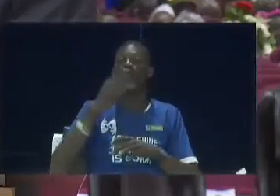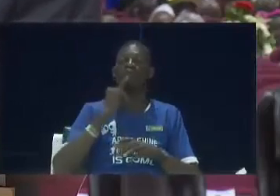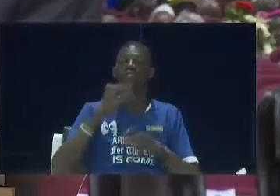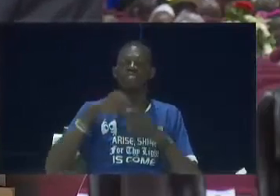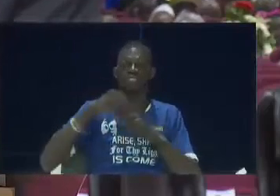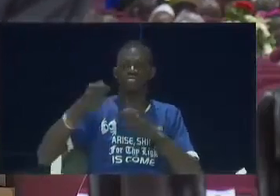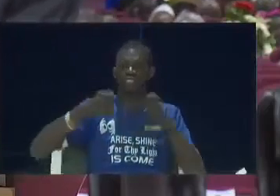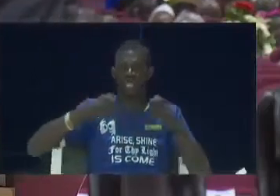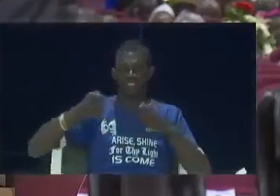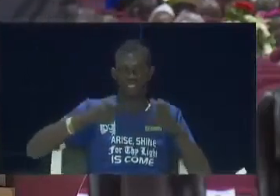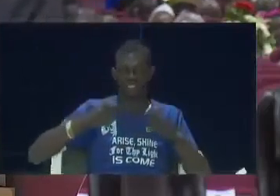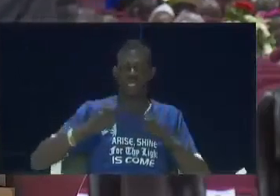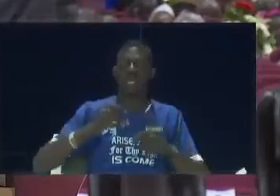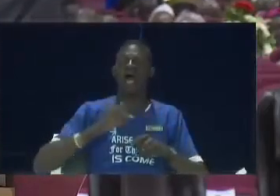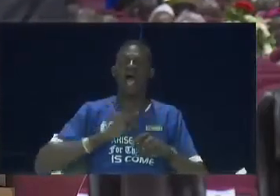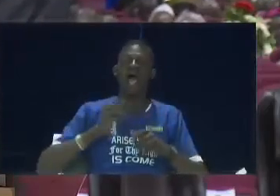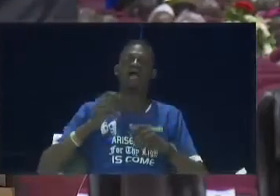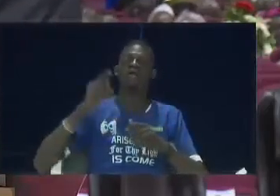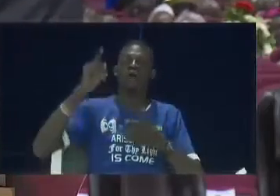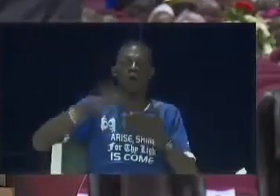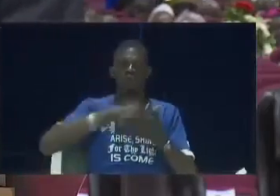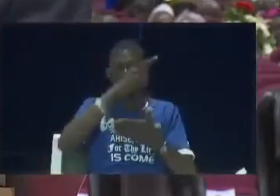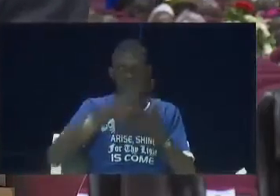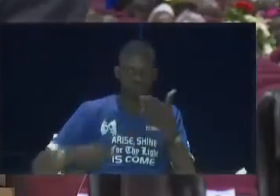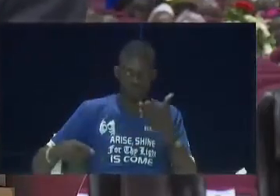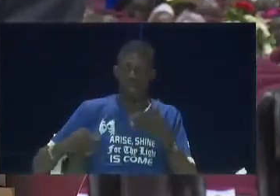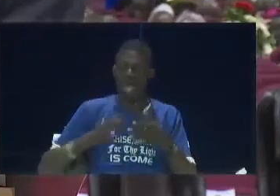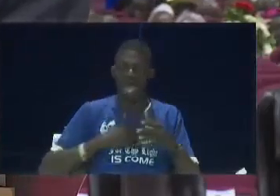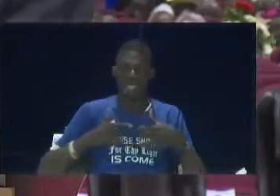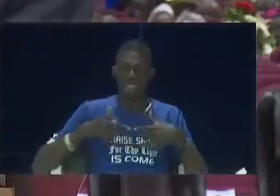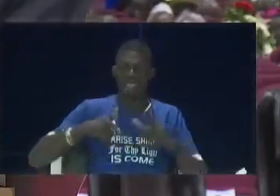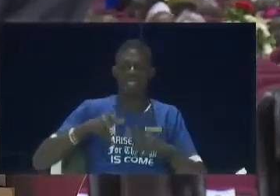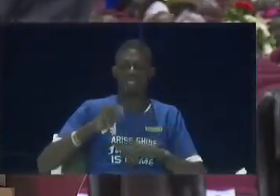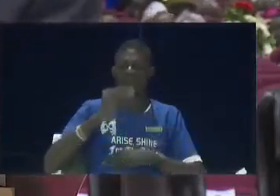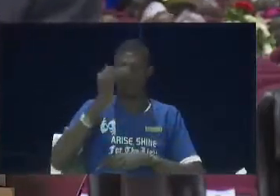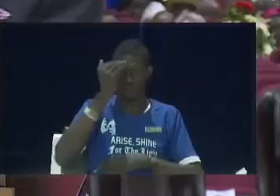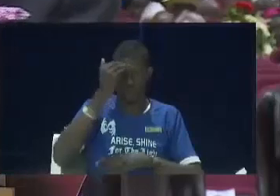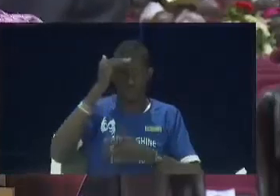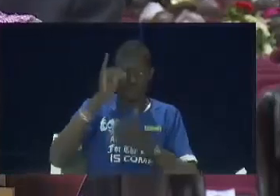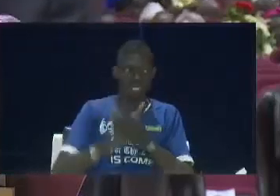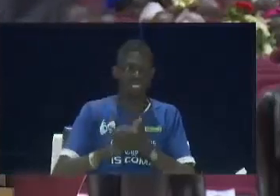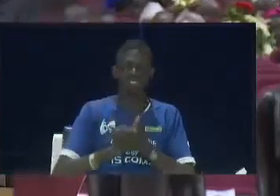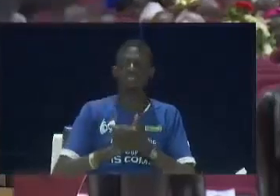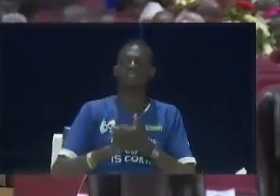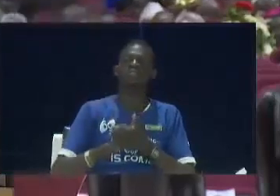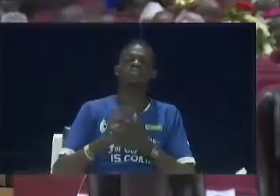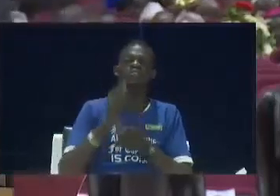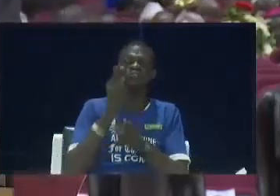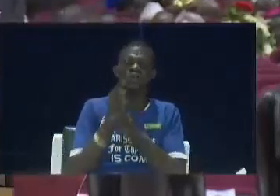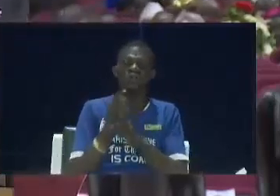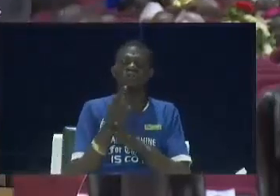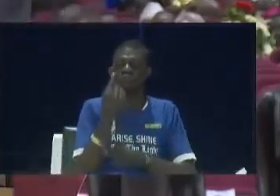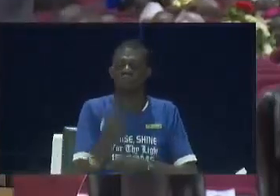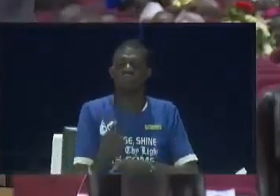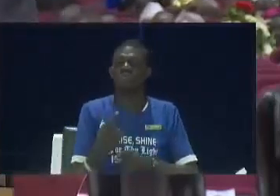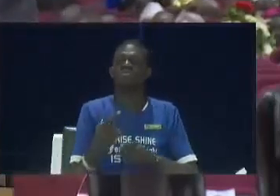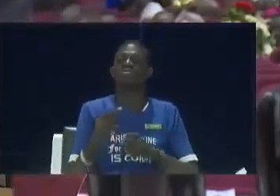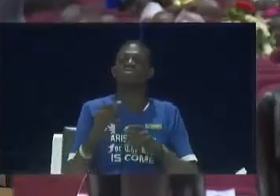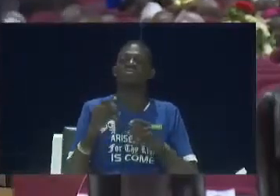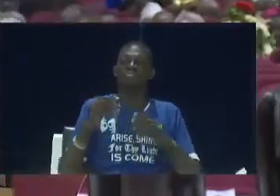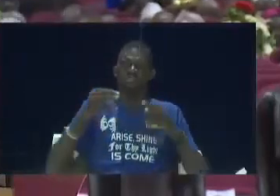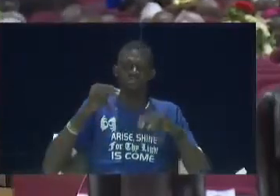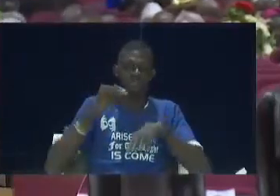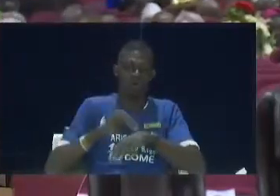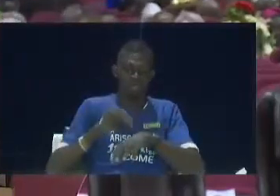charge, I overrule. I let them know that mere mortals cannot stop me,